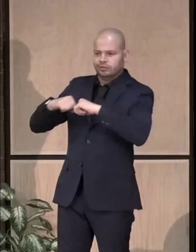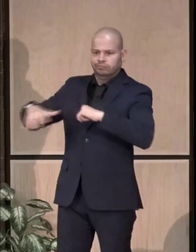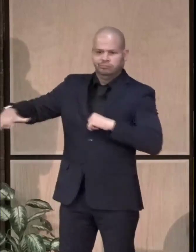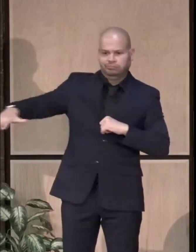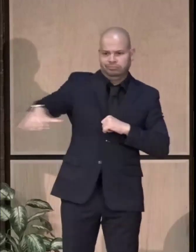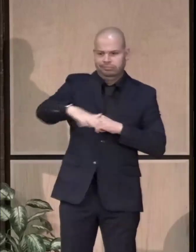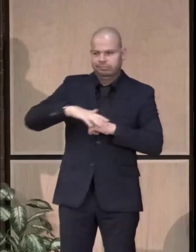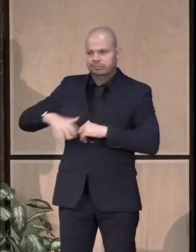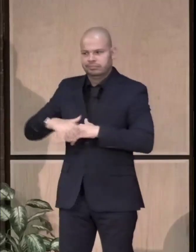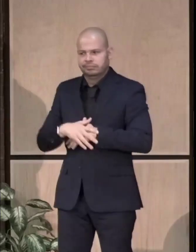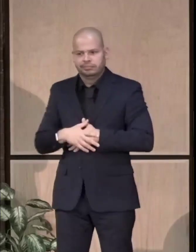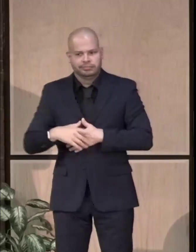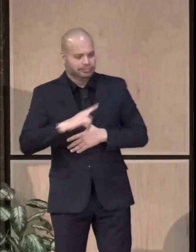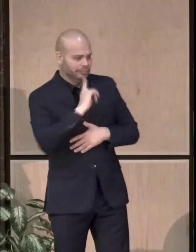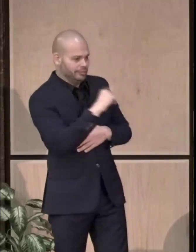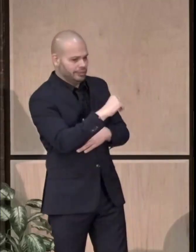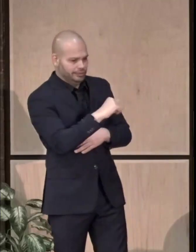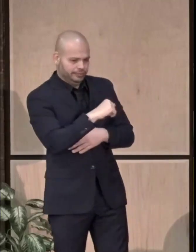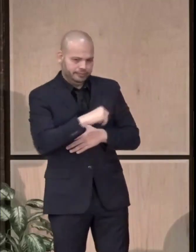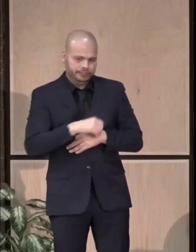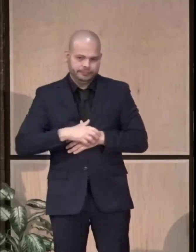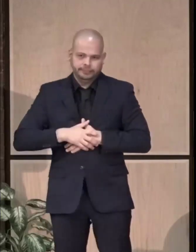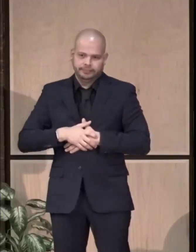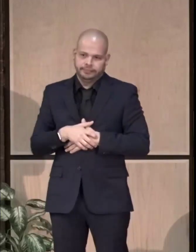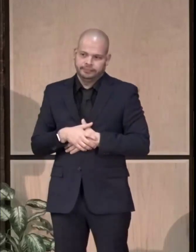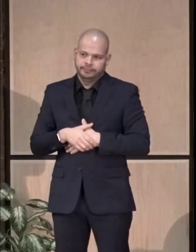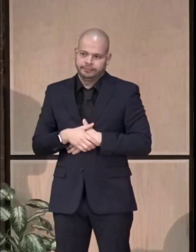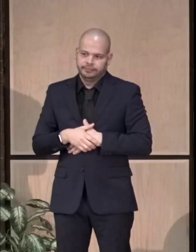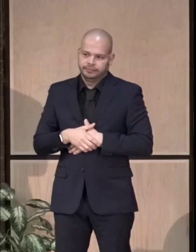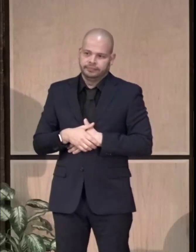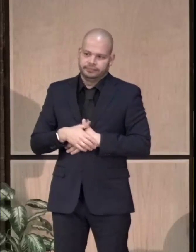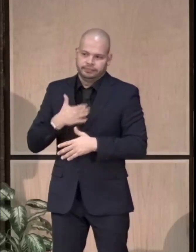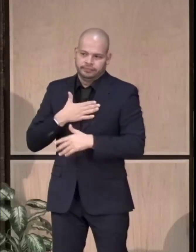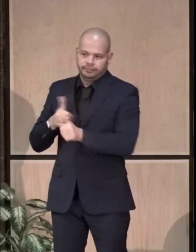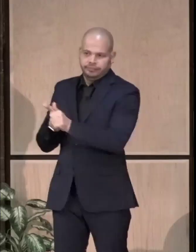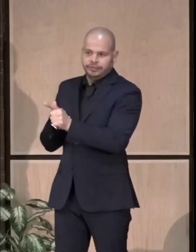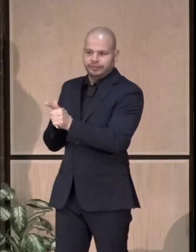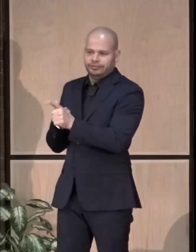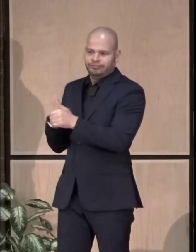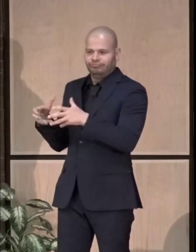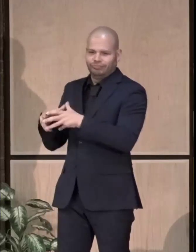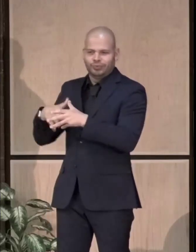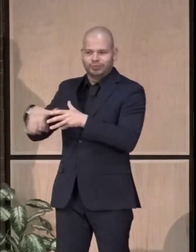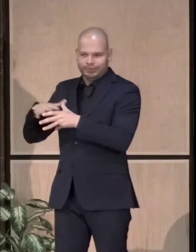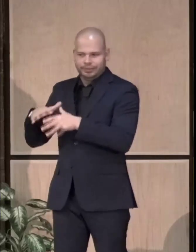were in the area, yes. Well, of the reserve center, yes. To protect it,